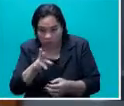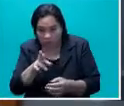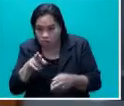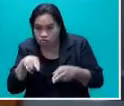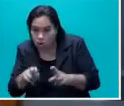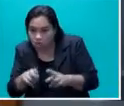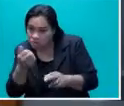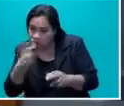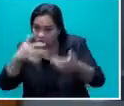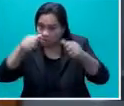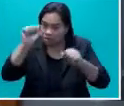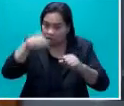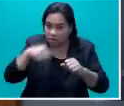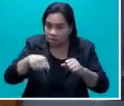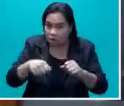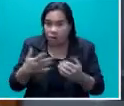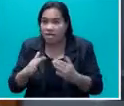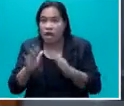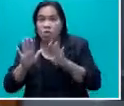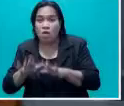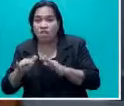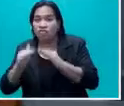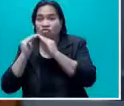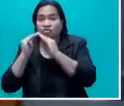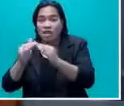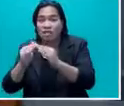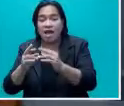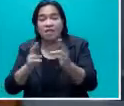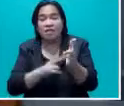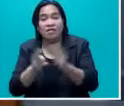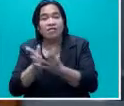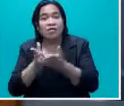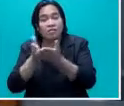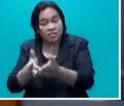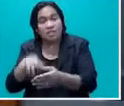done, whether the waiting shelter in the rural maritime are done.